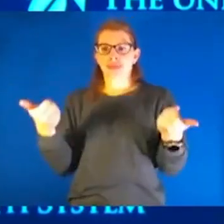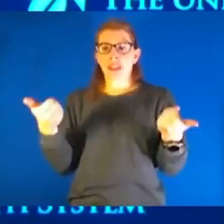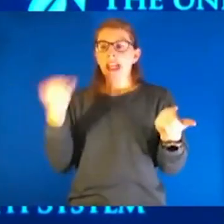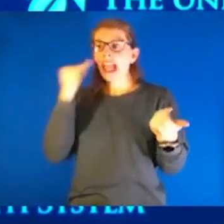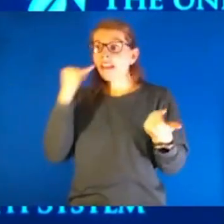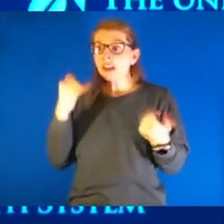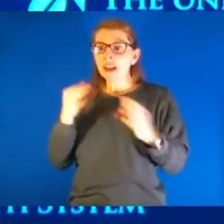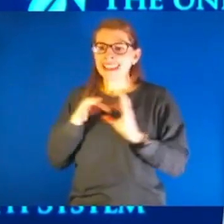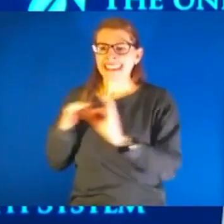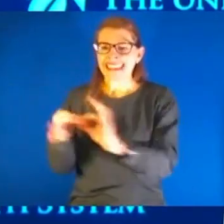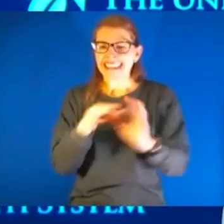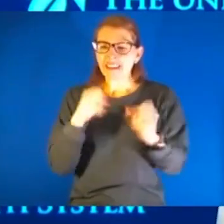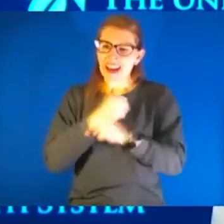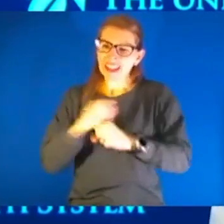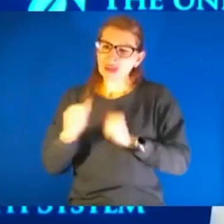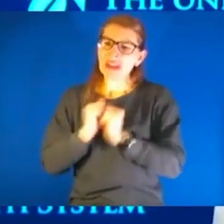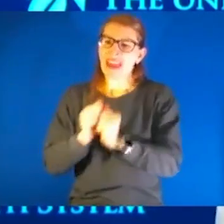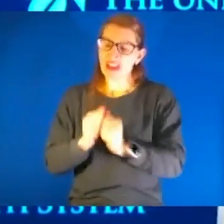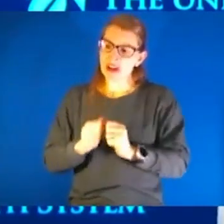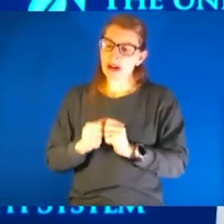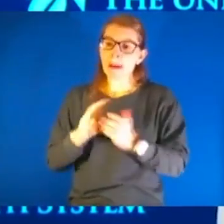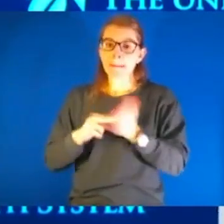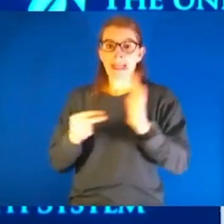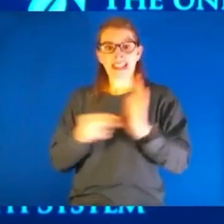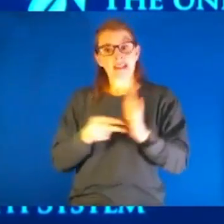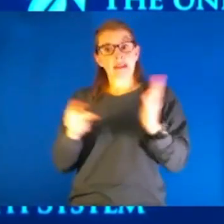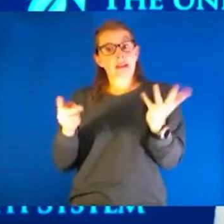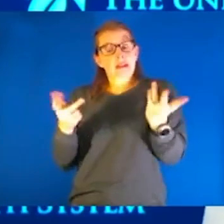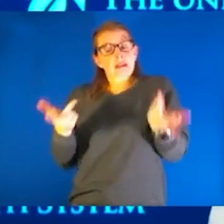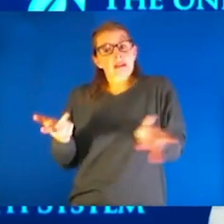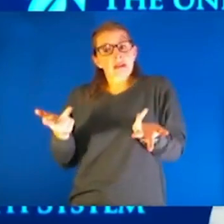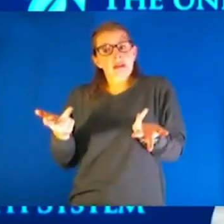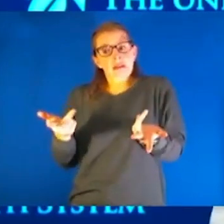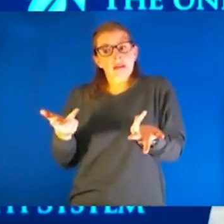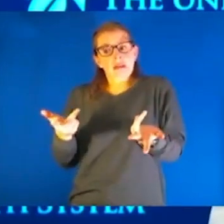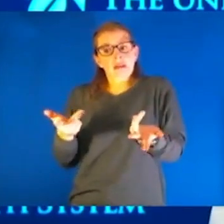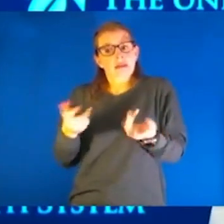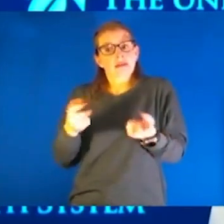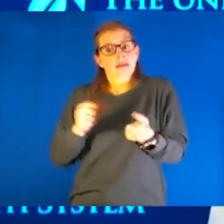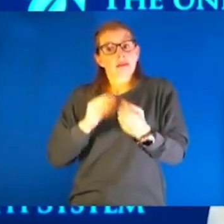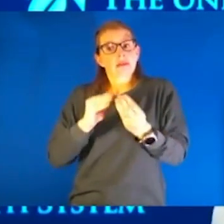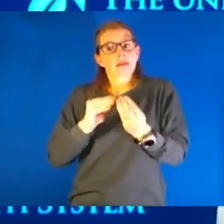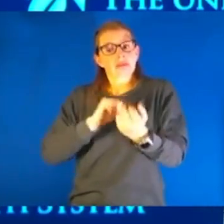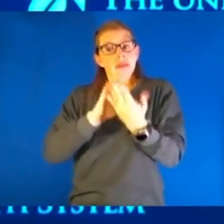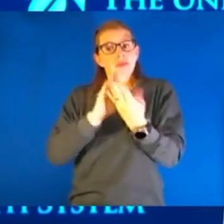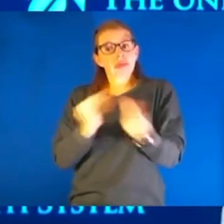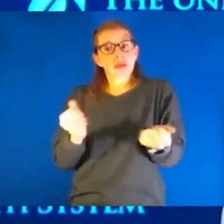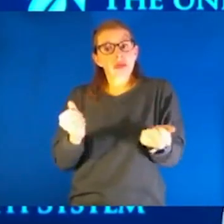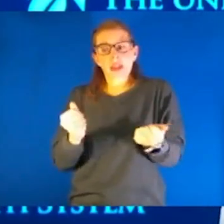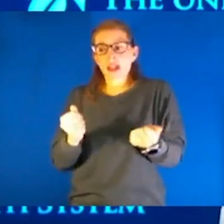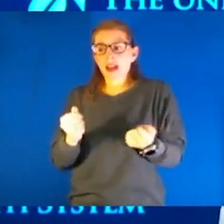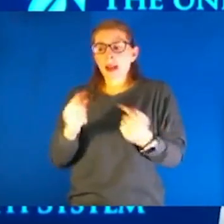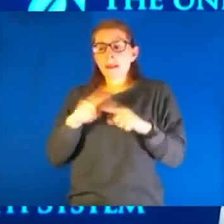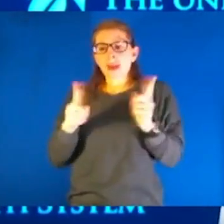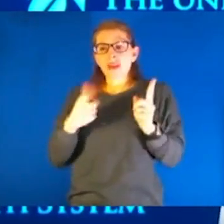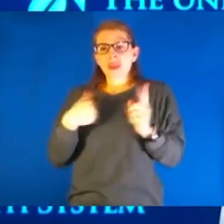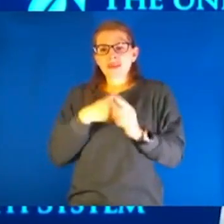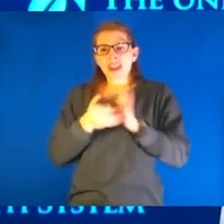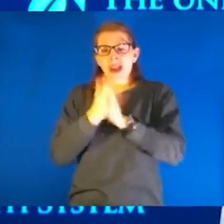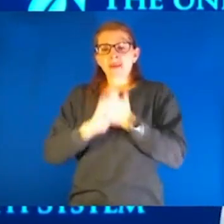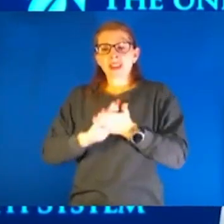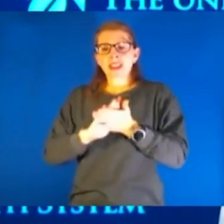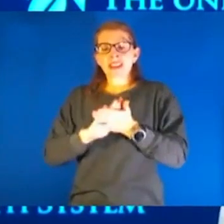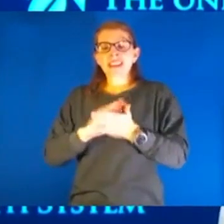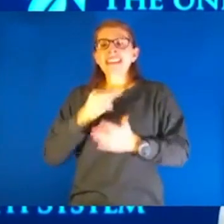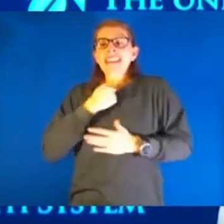else can we do together? But so far, we've still been kind of stuck into our own little segments and arguing about some of the most simple